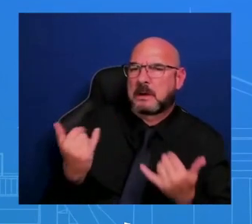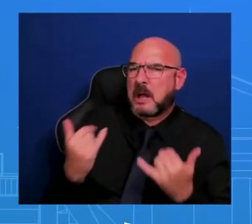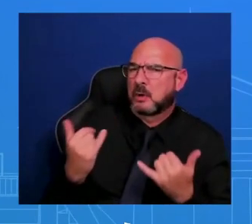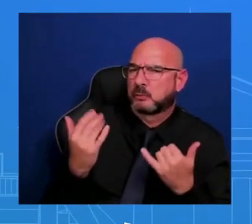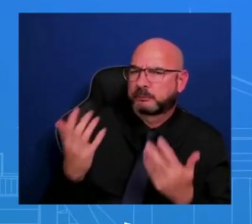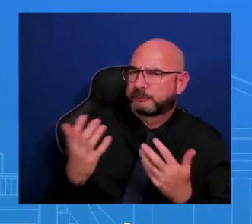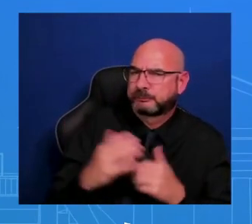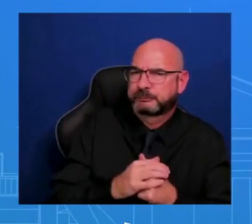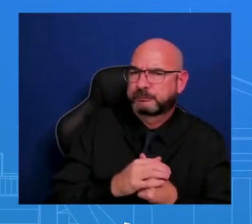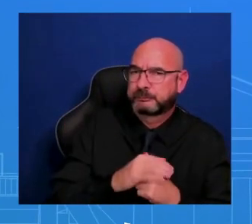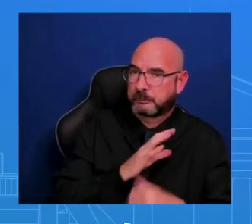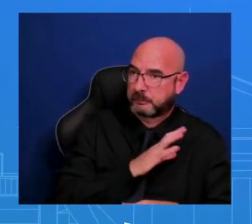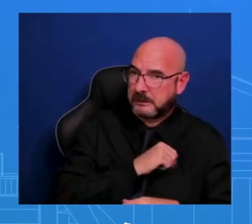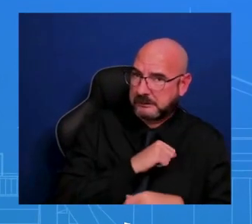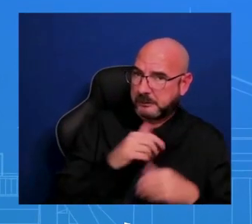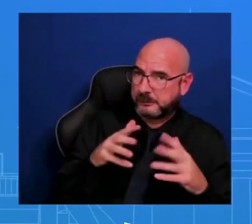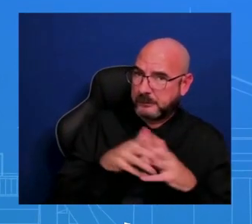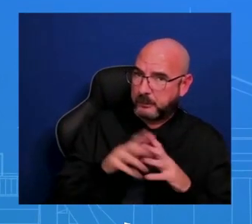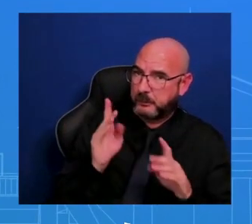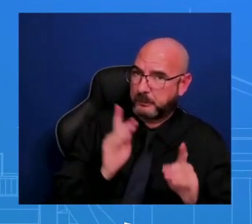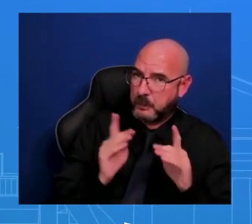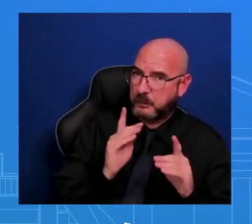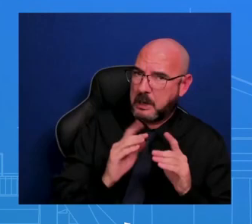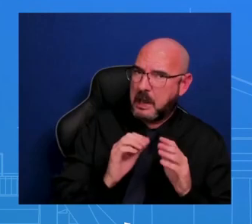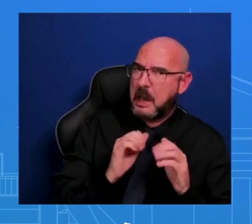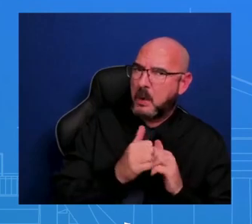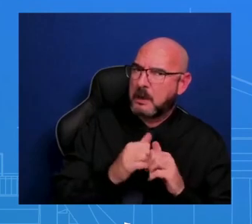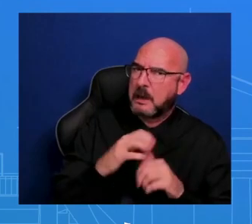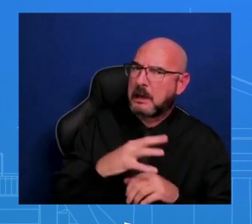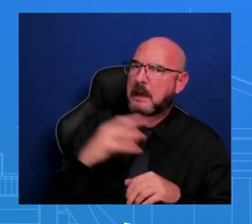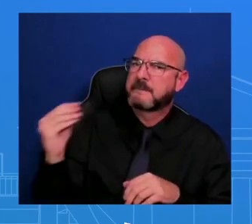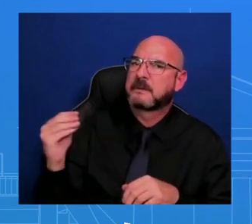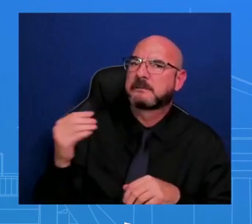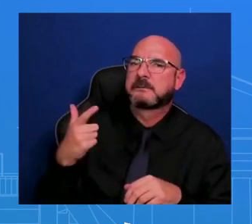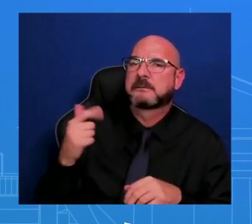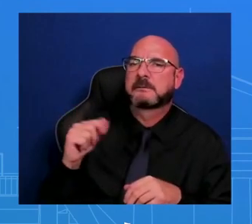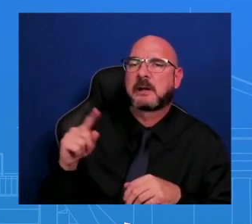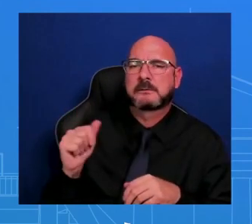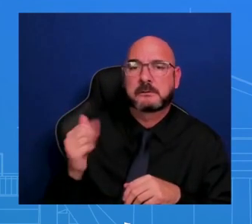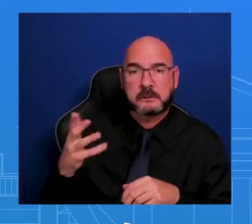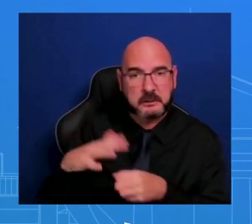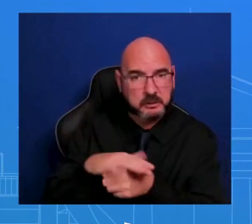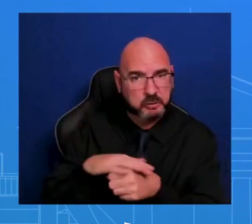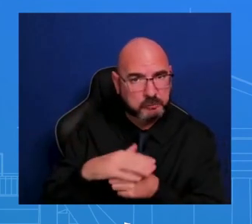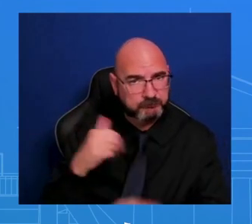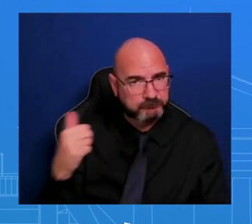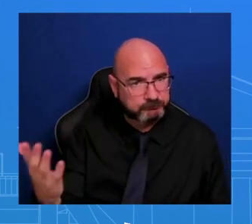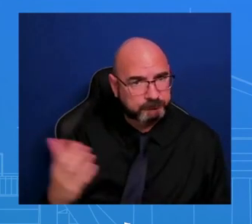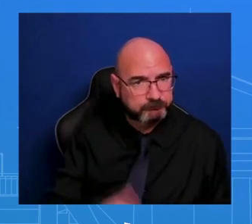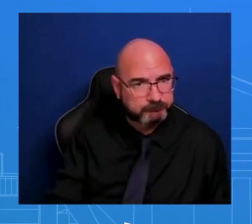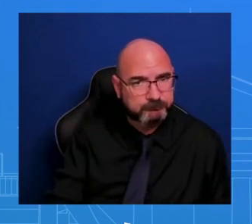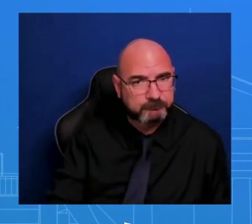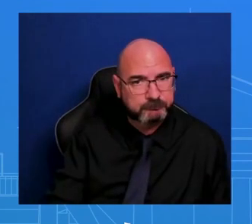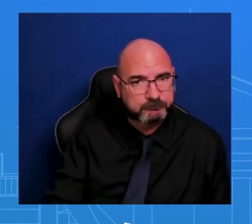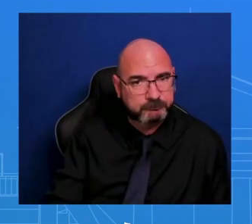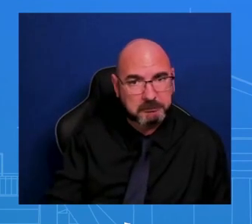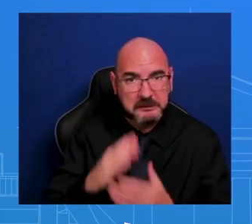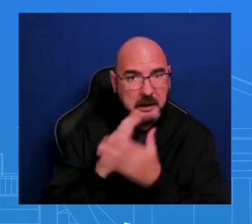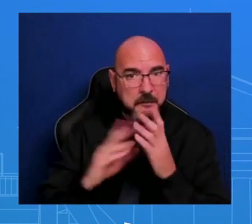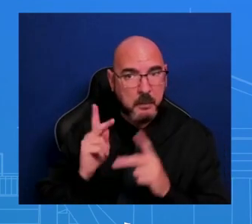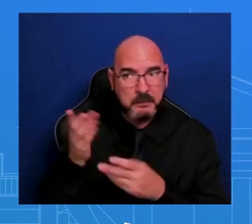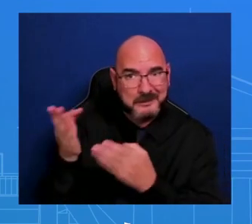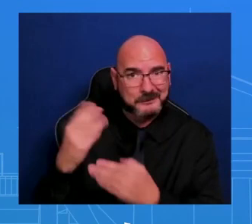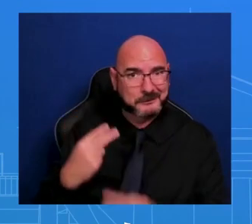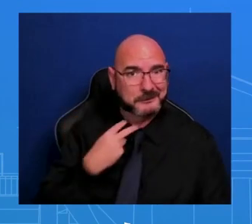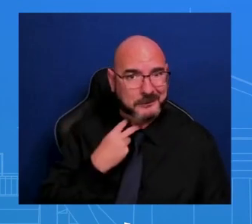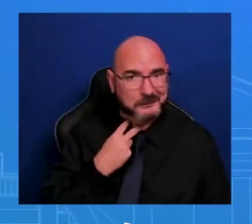understandably there are some logistical issues, but we've talked to people who are at who are stuck at Rafah and who want to leave. And so what is the government doing